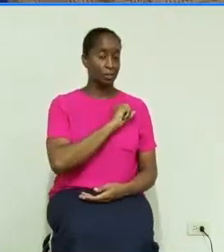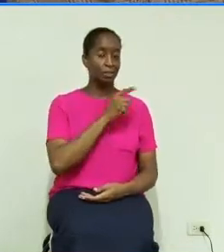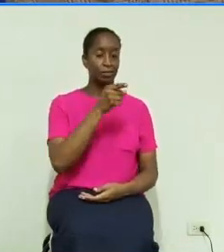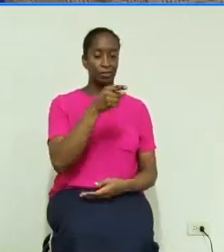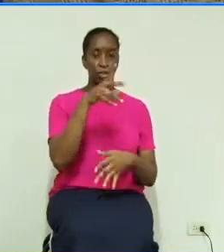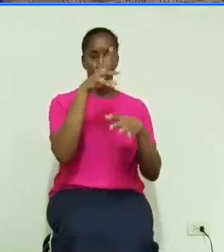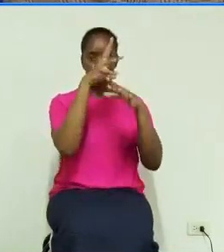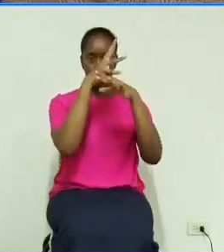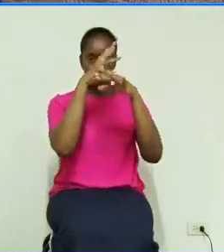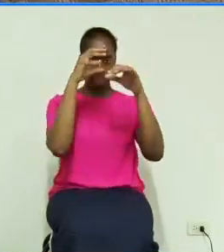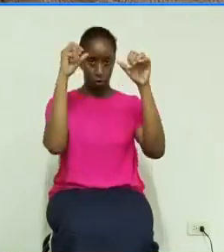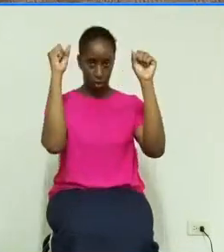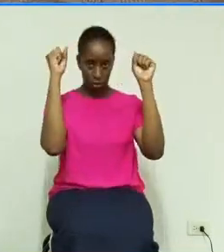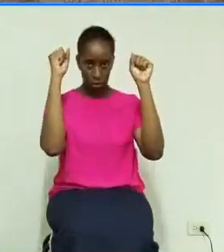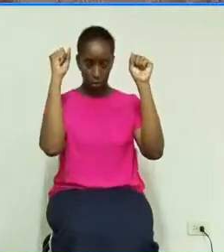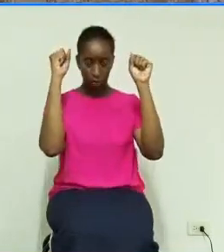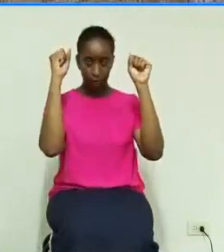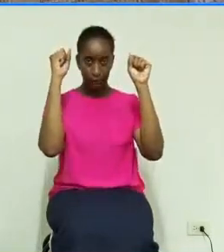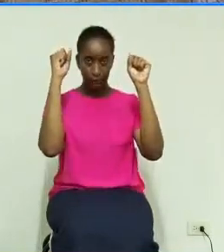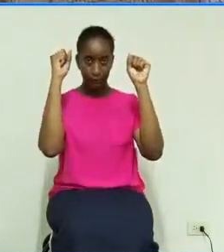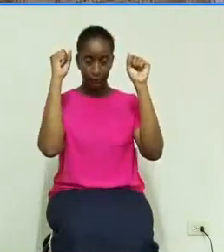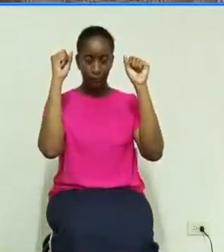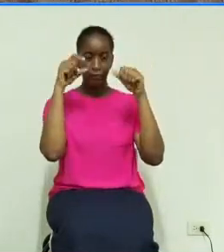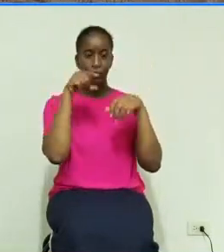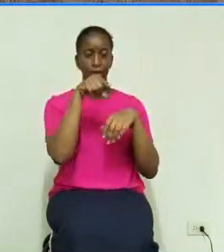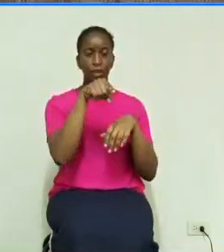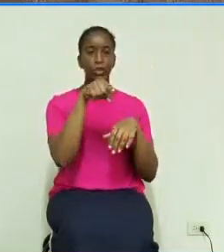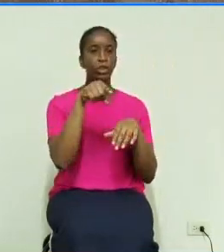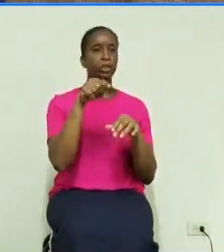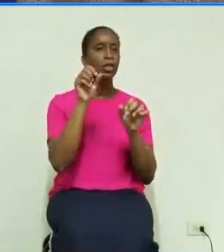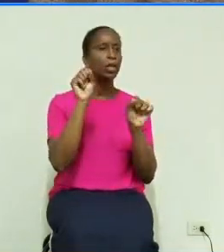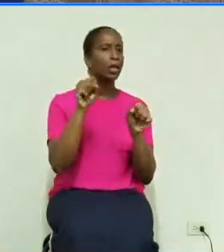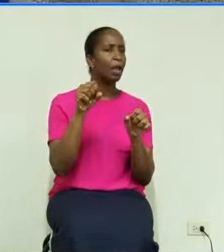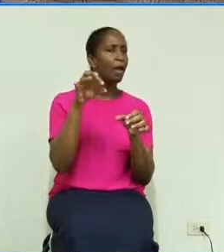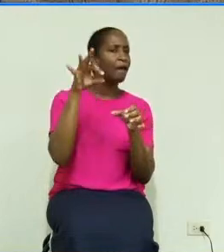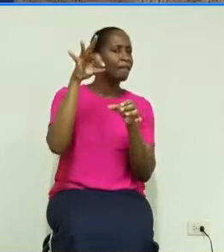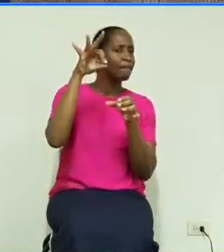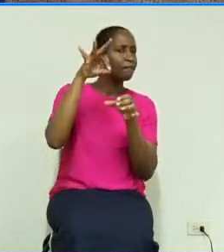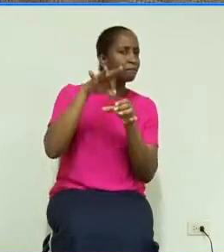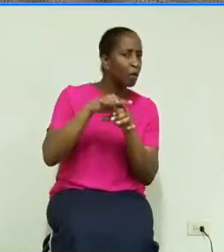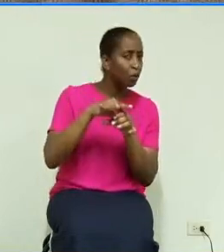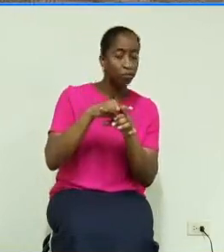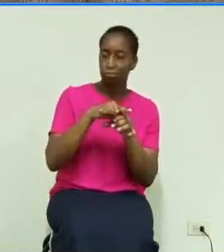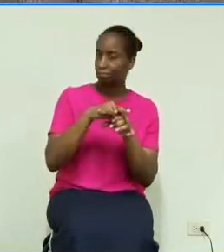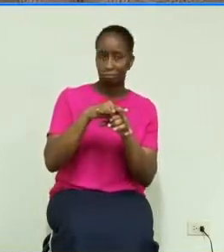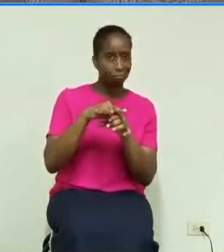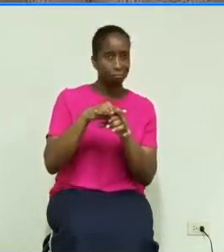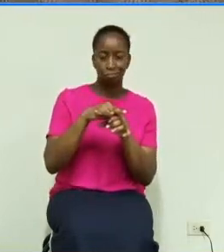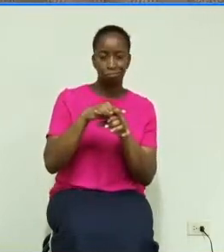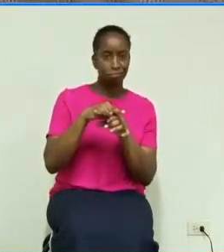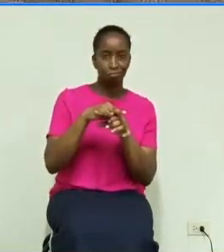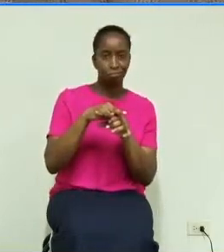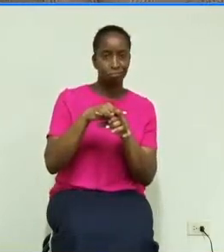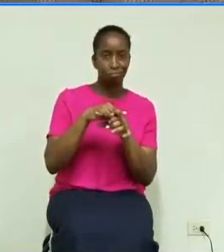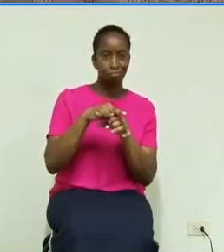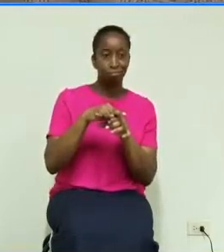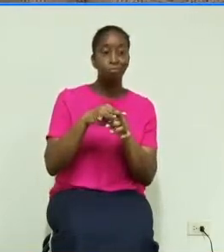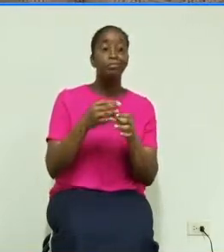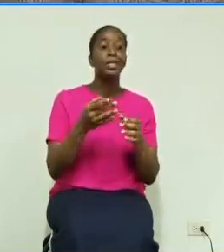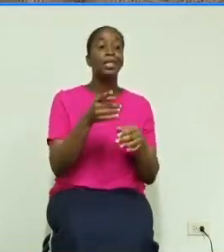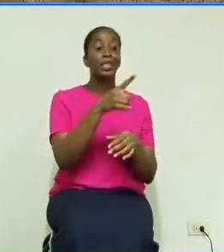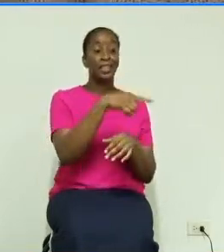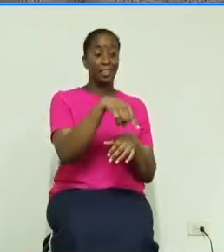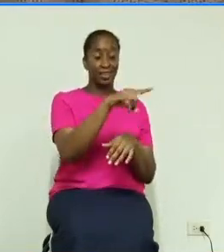vote except in a very particular circumstance to break a